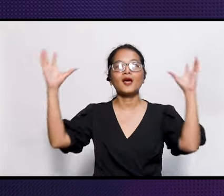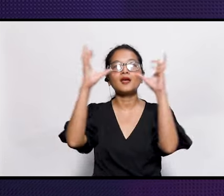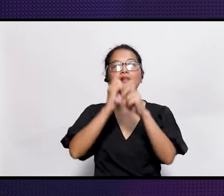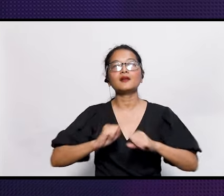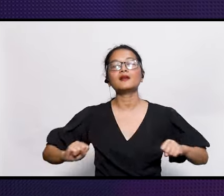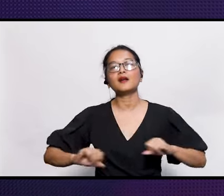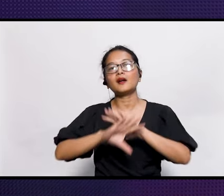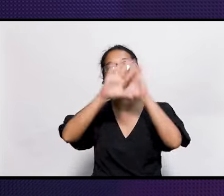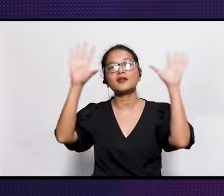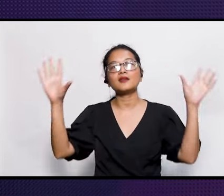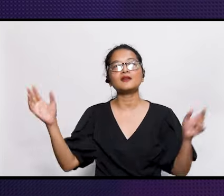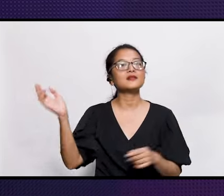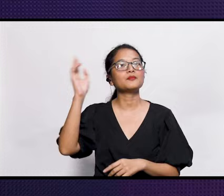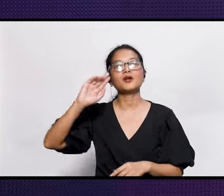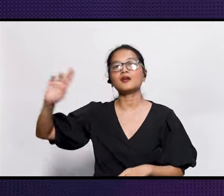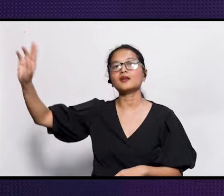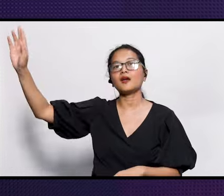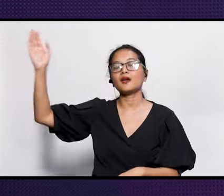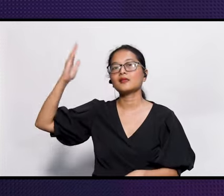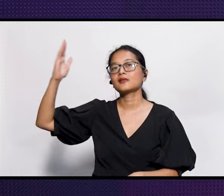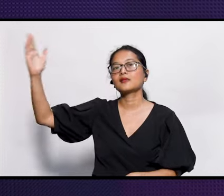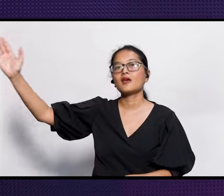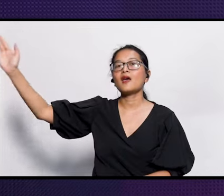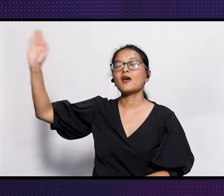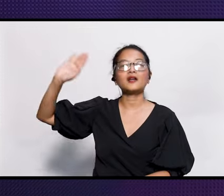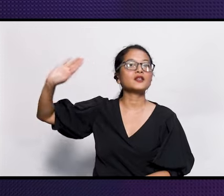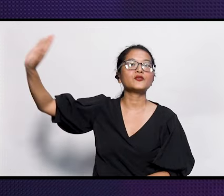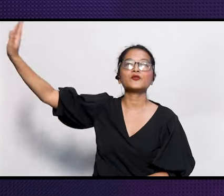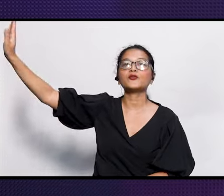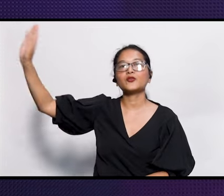promise in the my